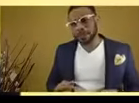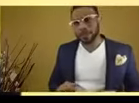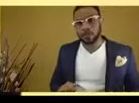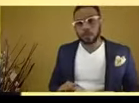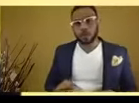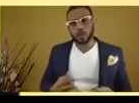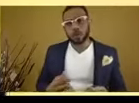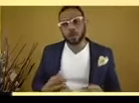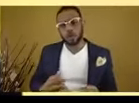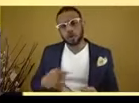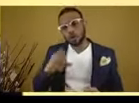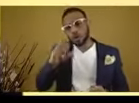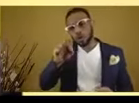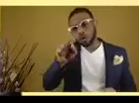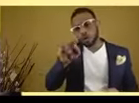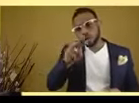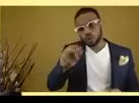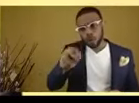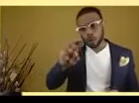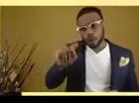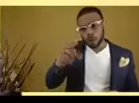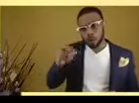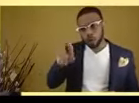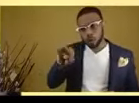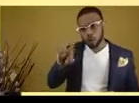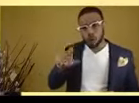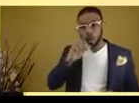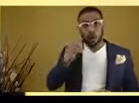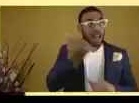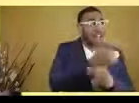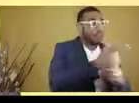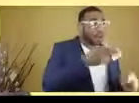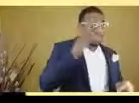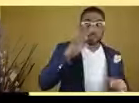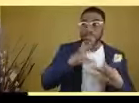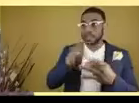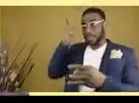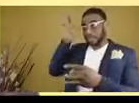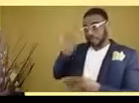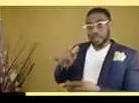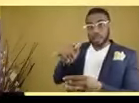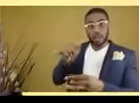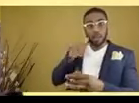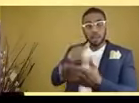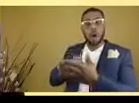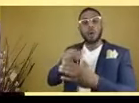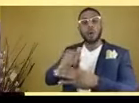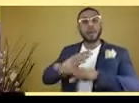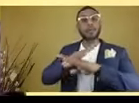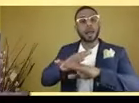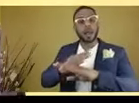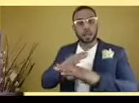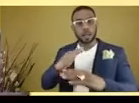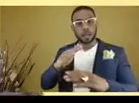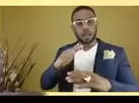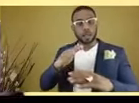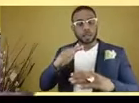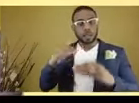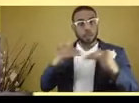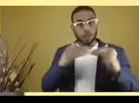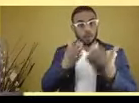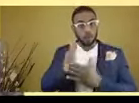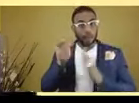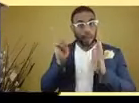Strom Thurmond, who everybody in history says was a racist, only blocked the vote of the Civil Rights Act